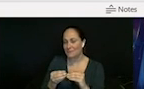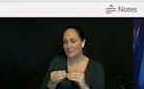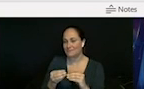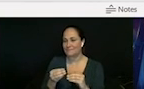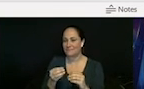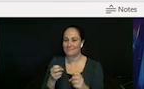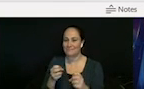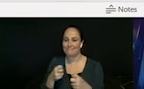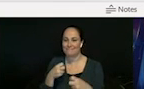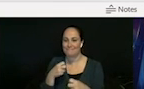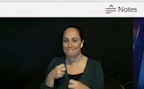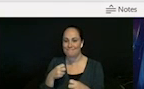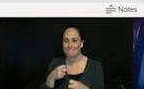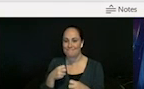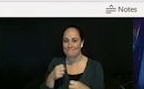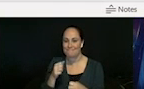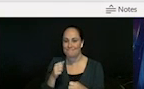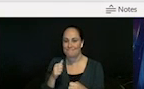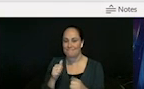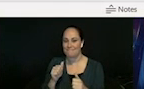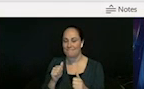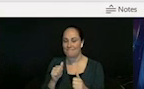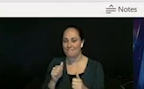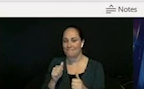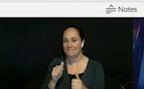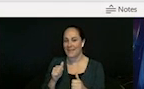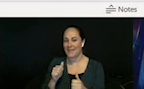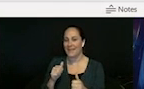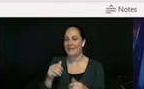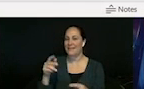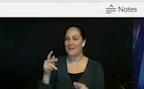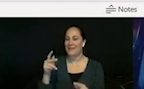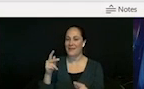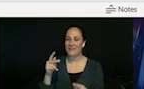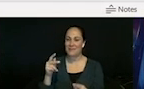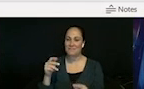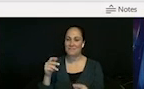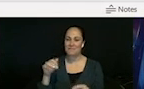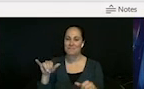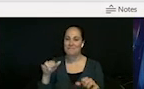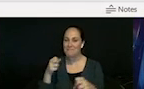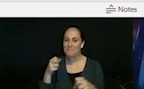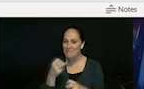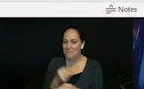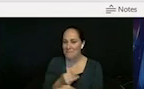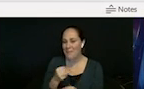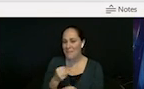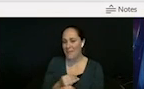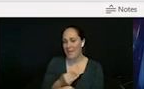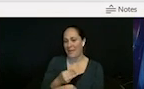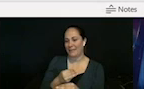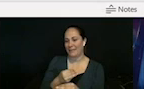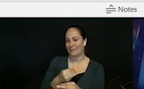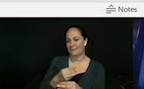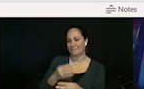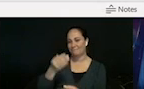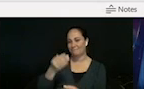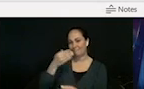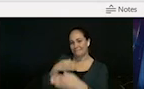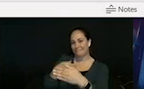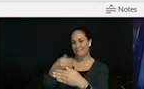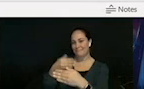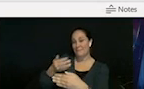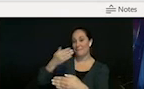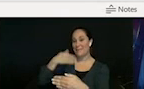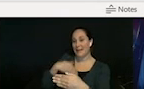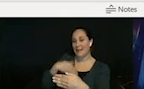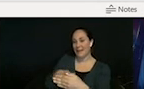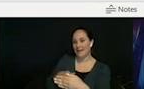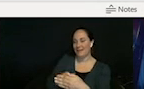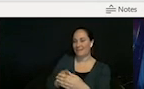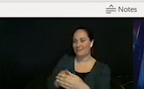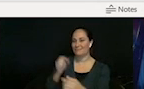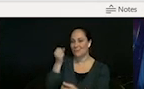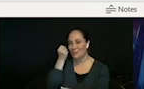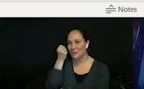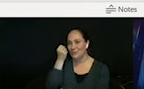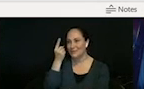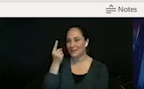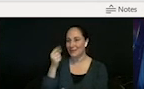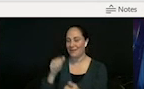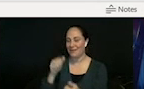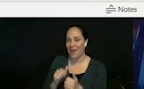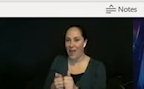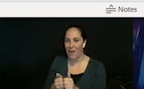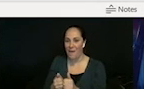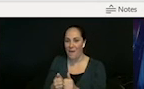love the physics and the math behind it, but man, I have no interest in creating the coil itself. That to me is, I would love to farm that out